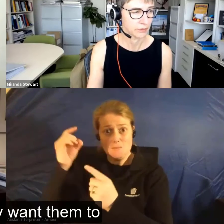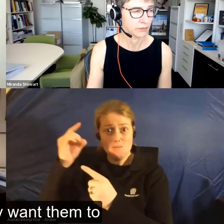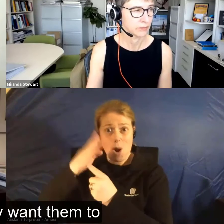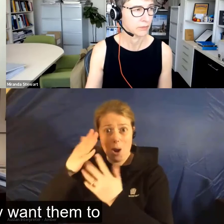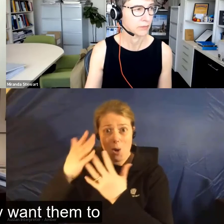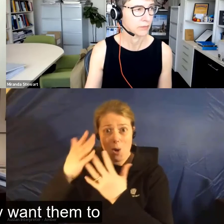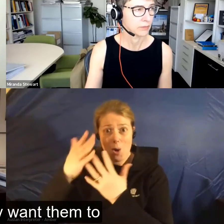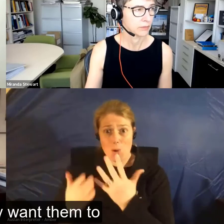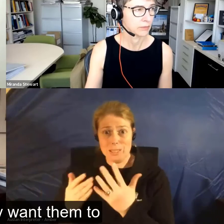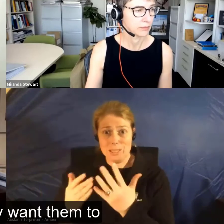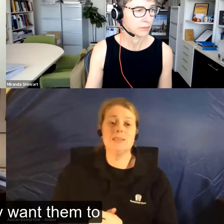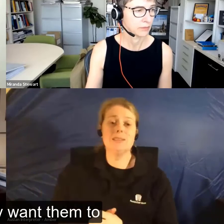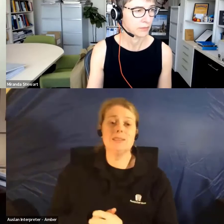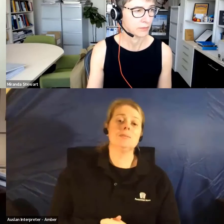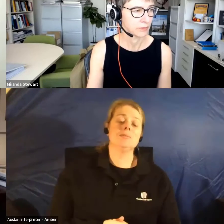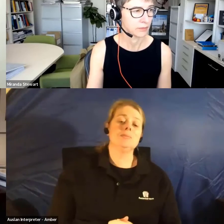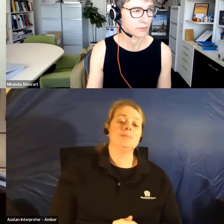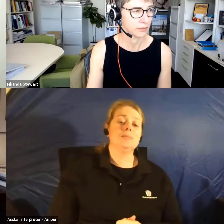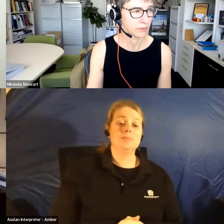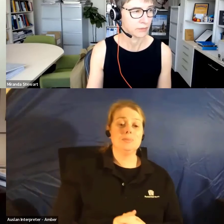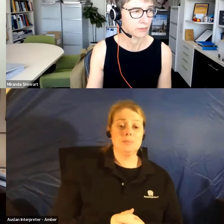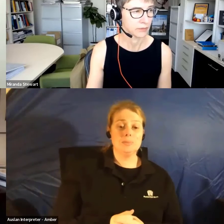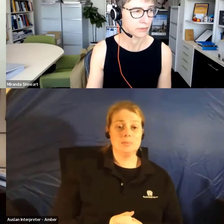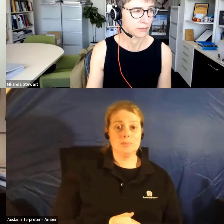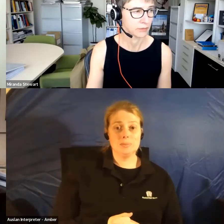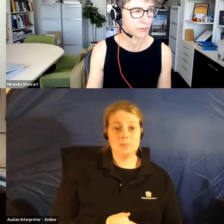you certainly want them to